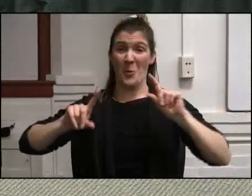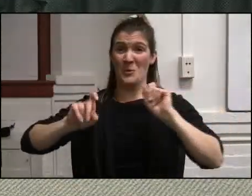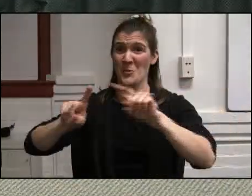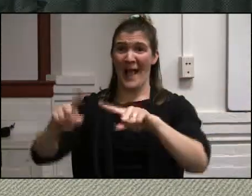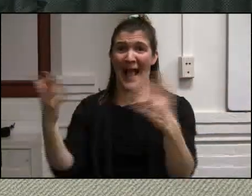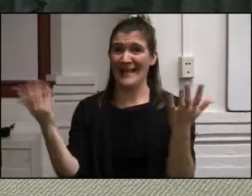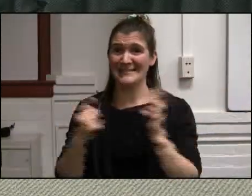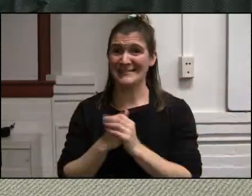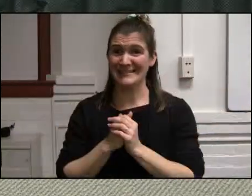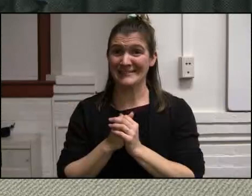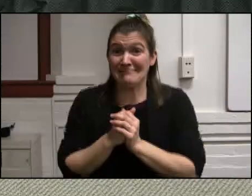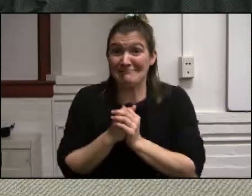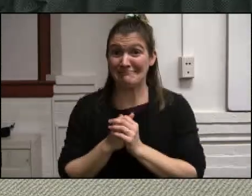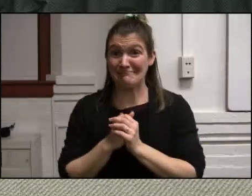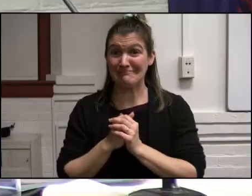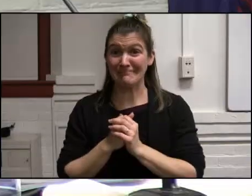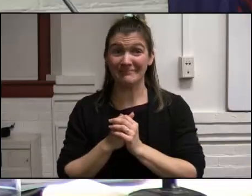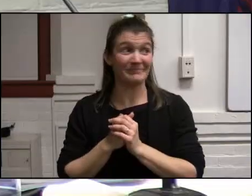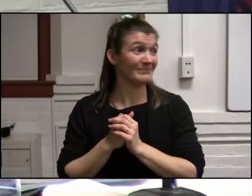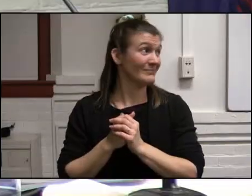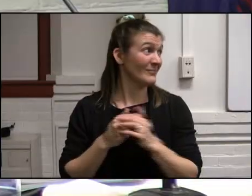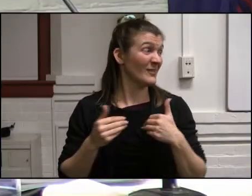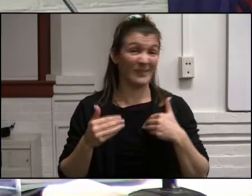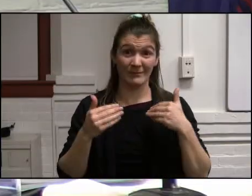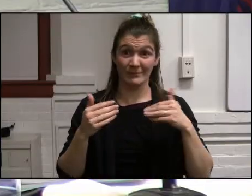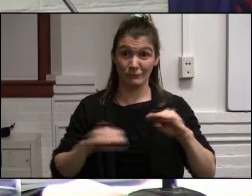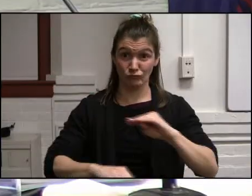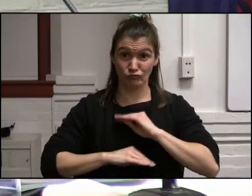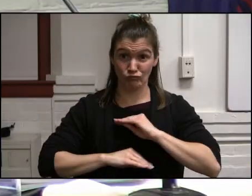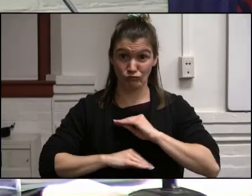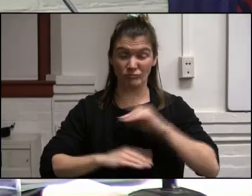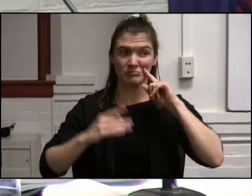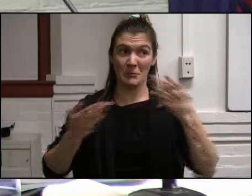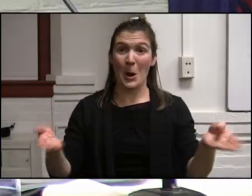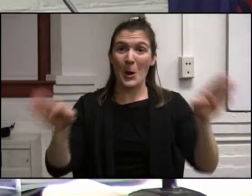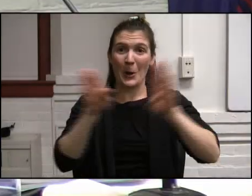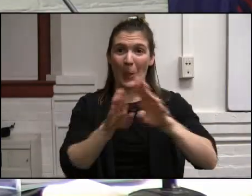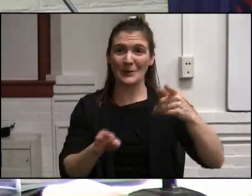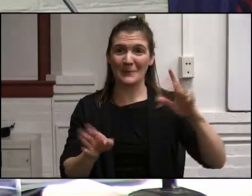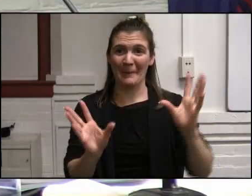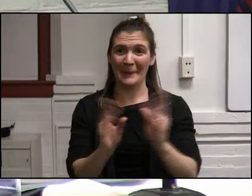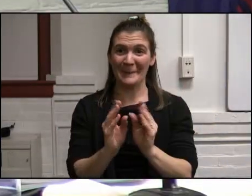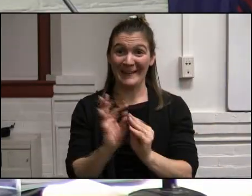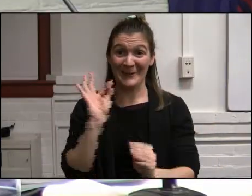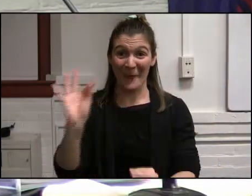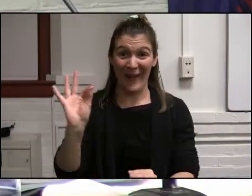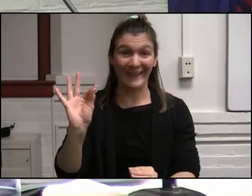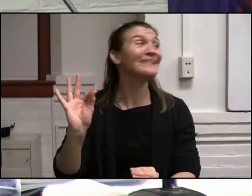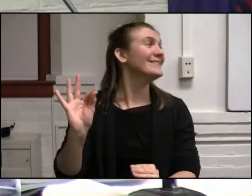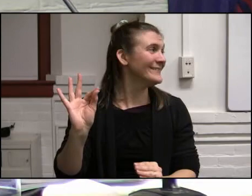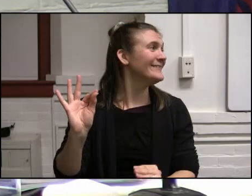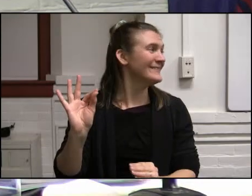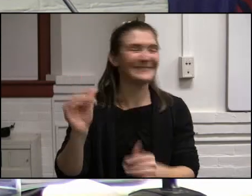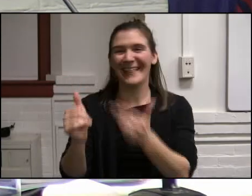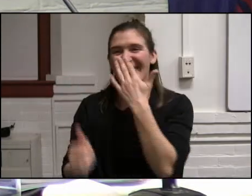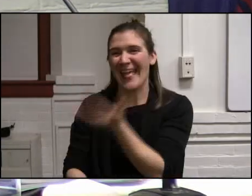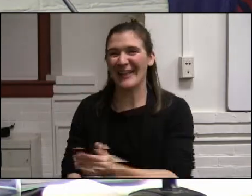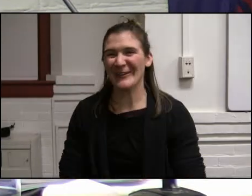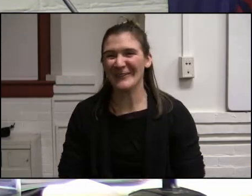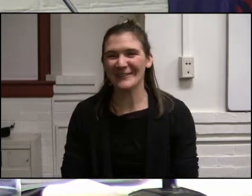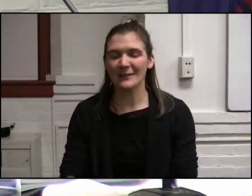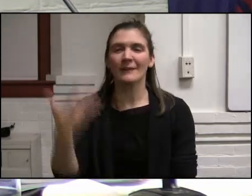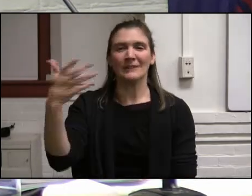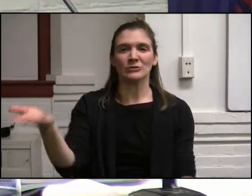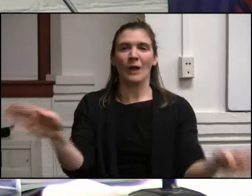any questions. So I can, if everyone's satisfied, I can close out the public hearing portion. Thank you. Thank